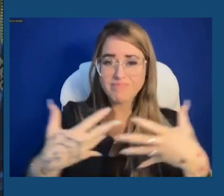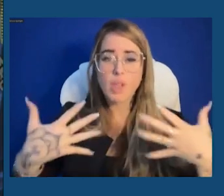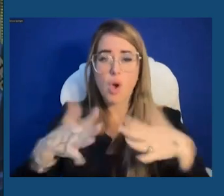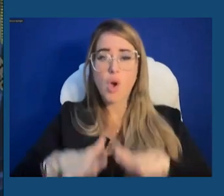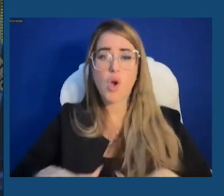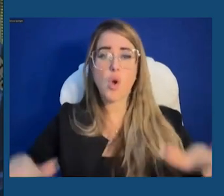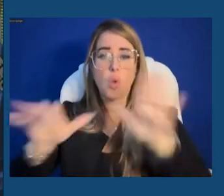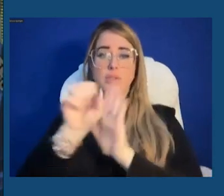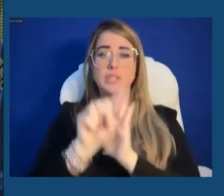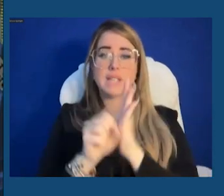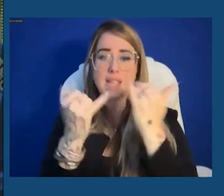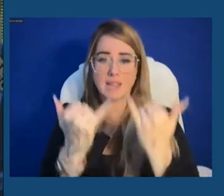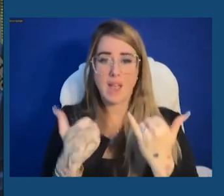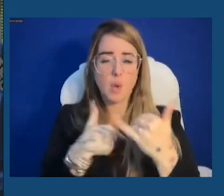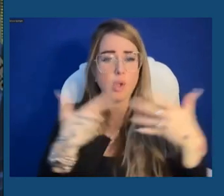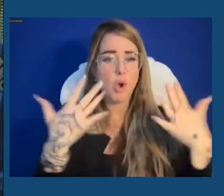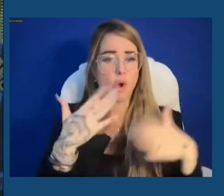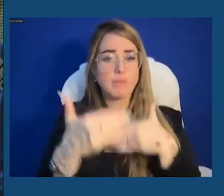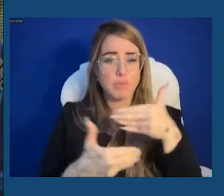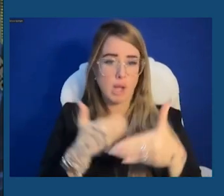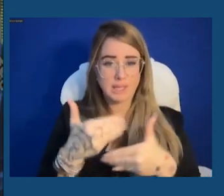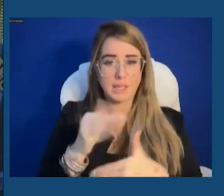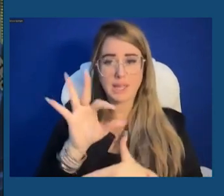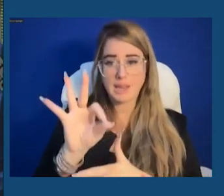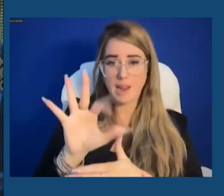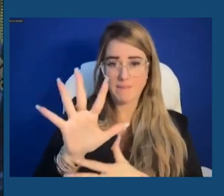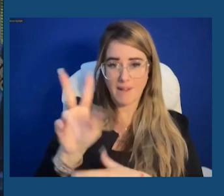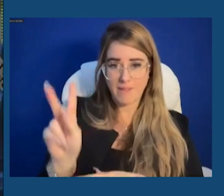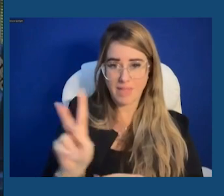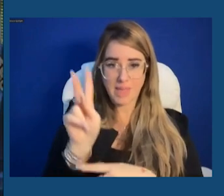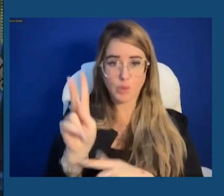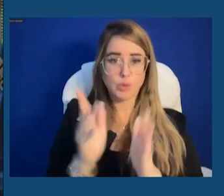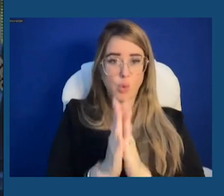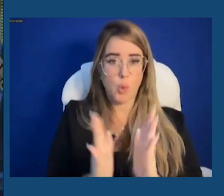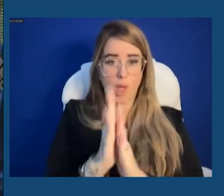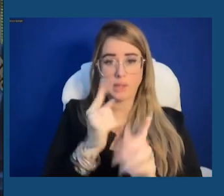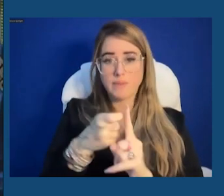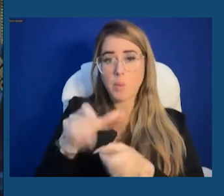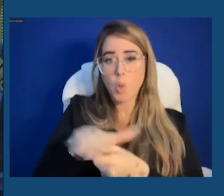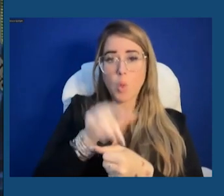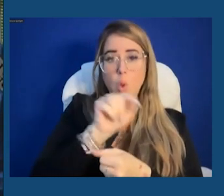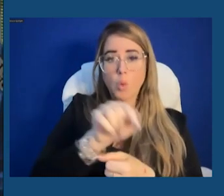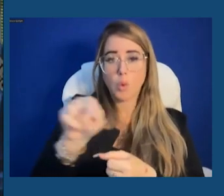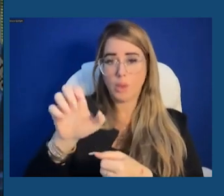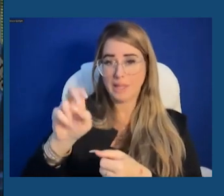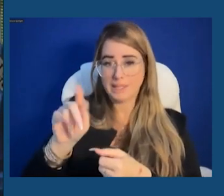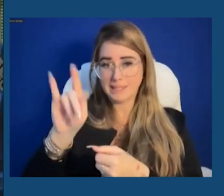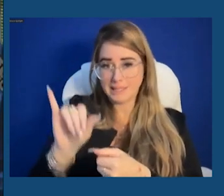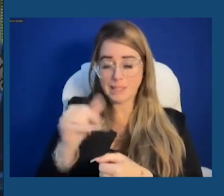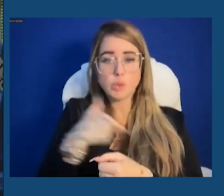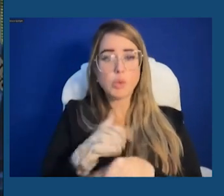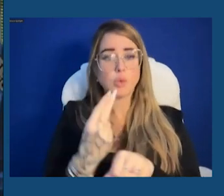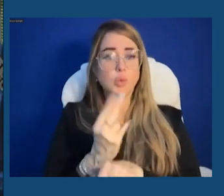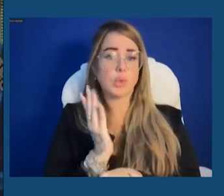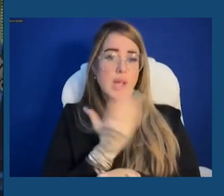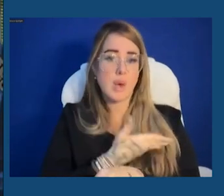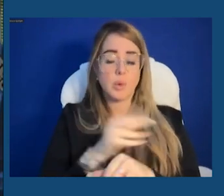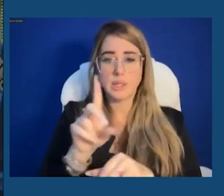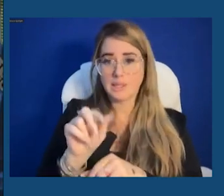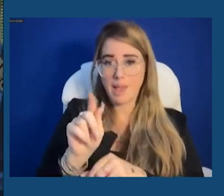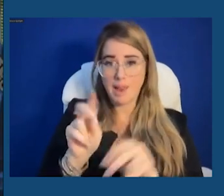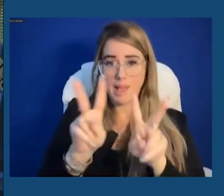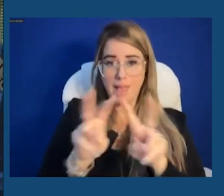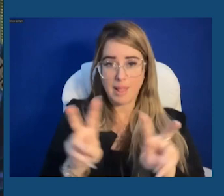processed more than 95,000 requests from local entities for us to use our data analytics and our professionals to help track